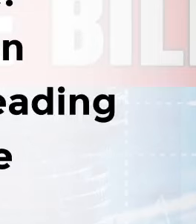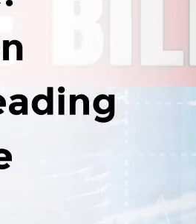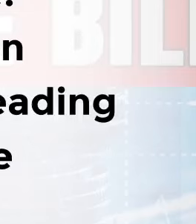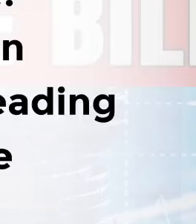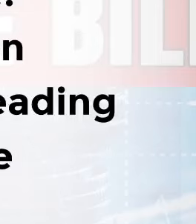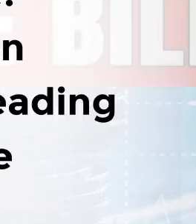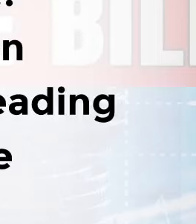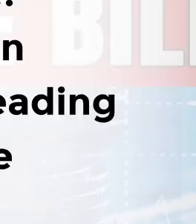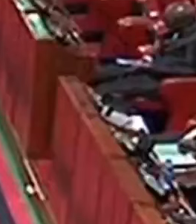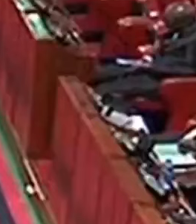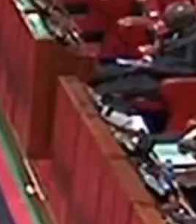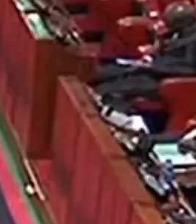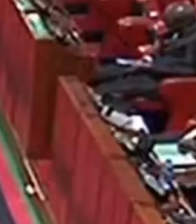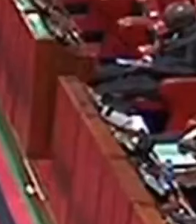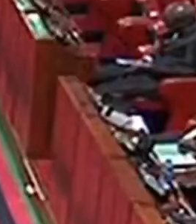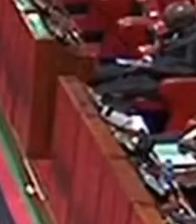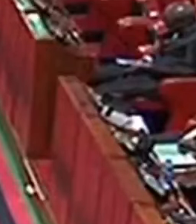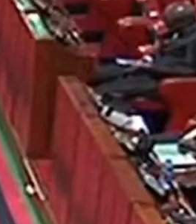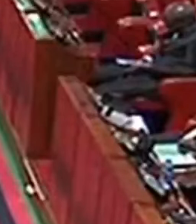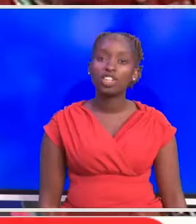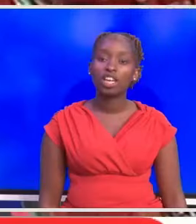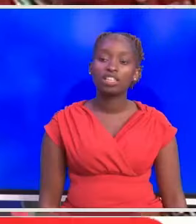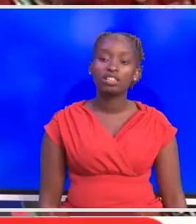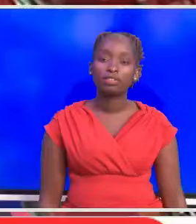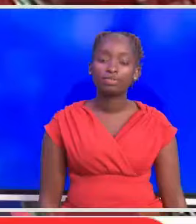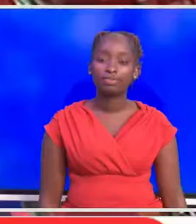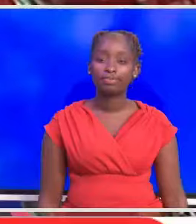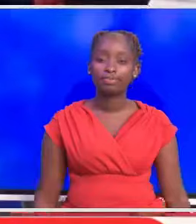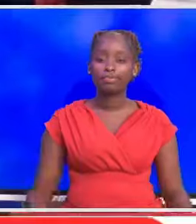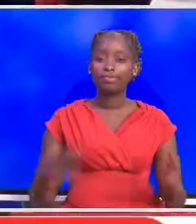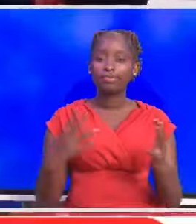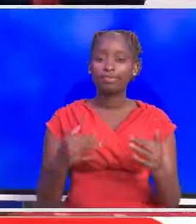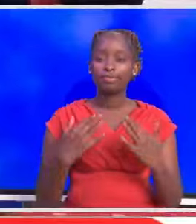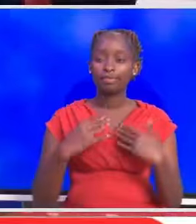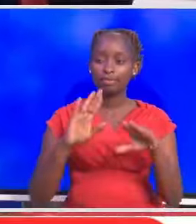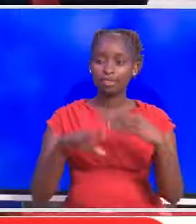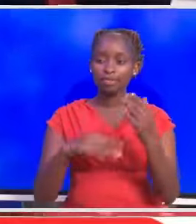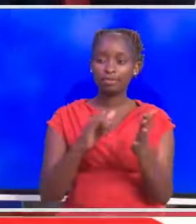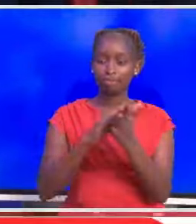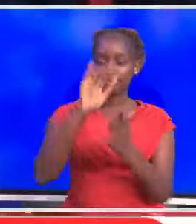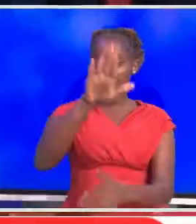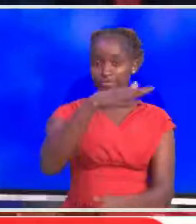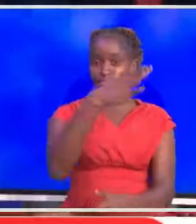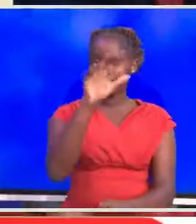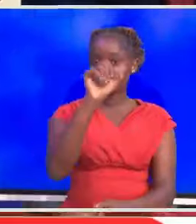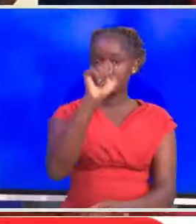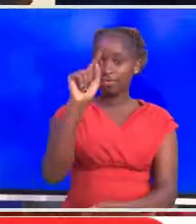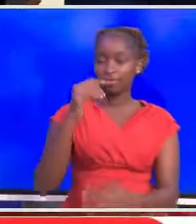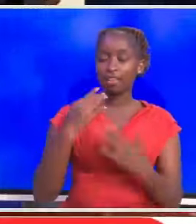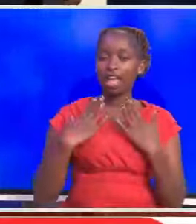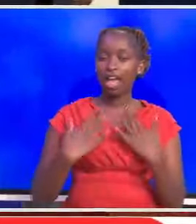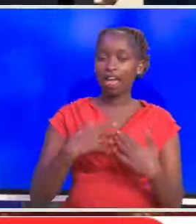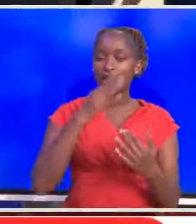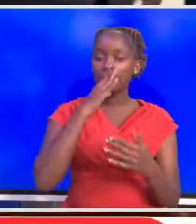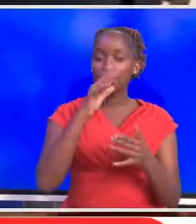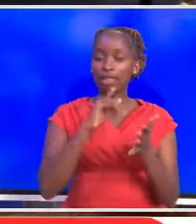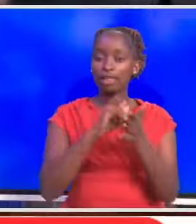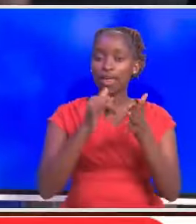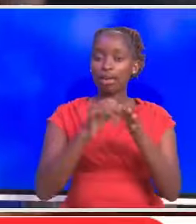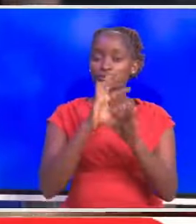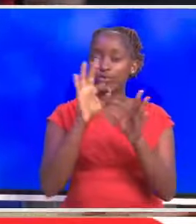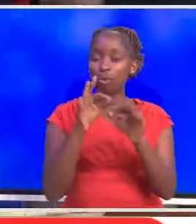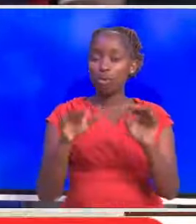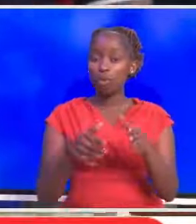amended by the designated committee. Finally, the granting of presidential assent is the formal method by which